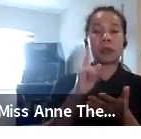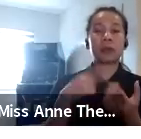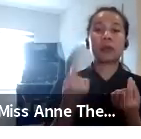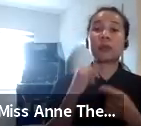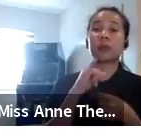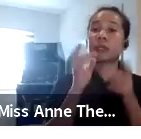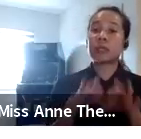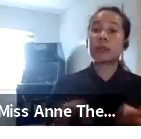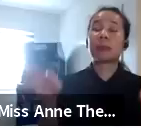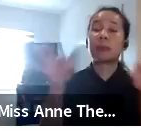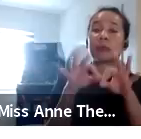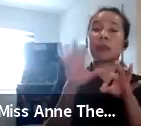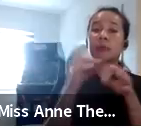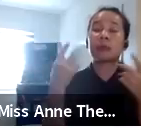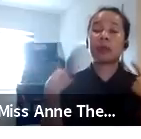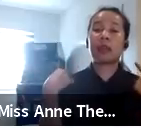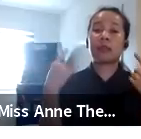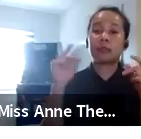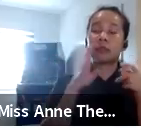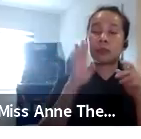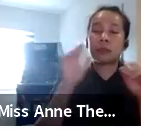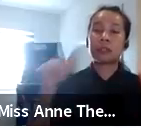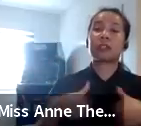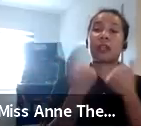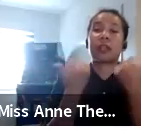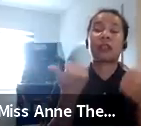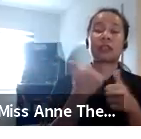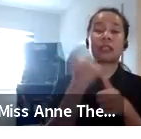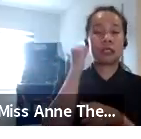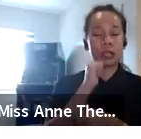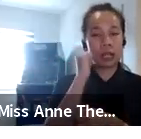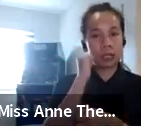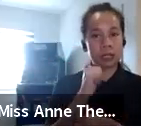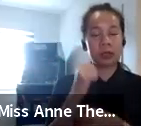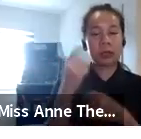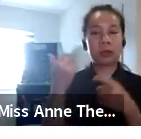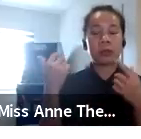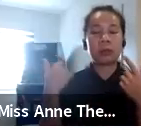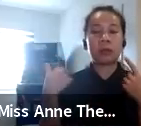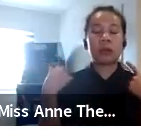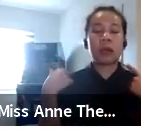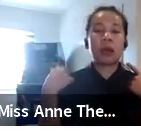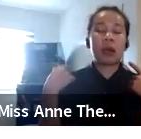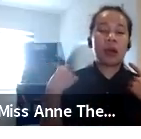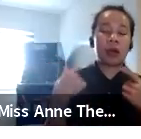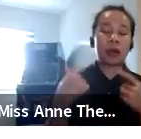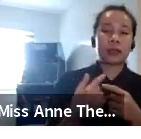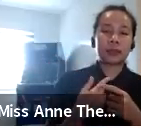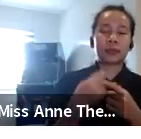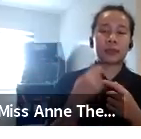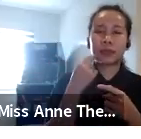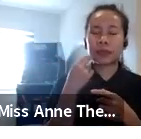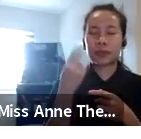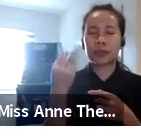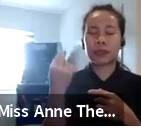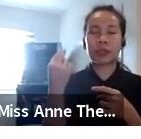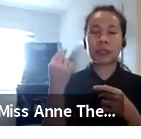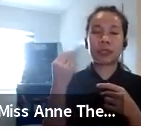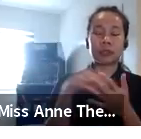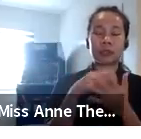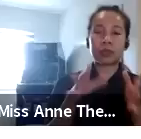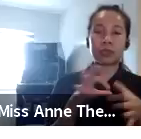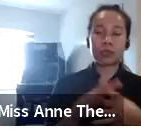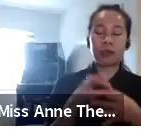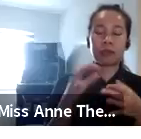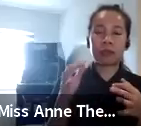and we have to be challenged every day. We have to be challenged. We are nurturing lives of students. Every